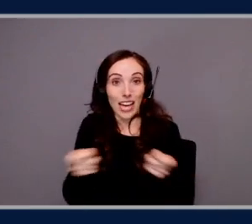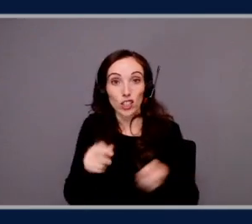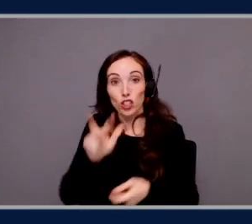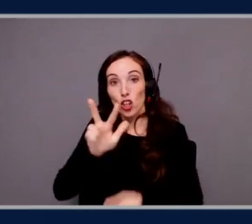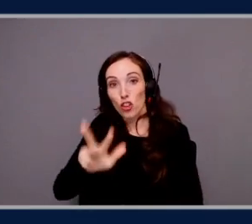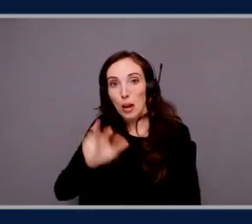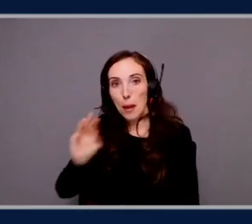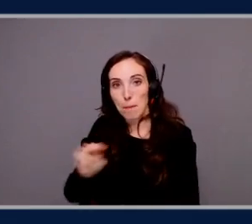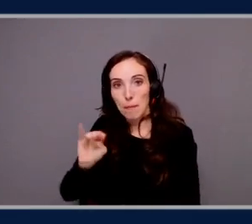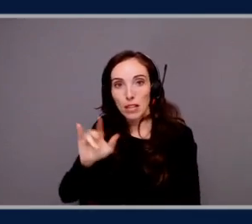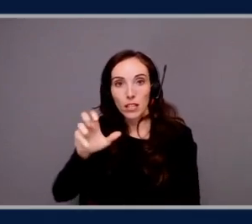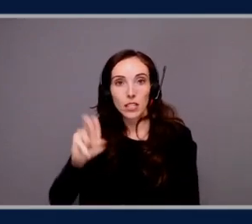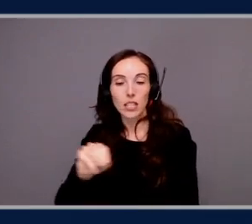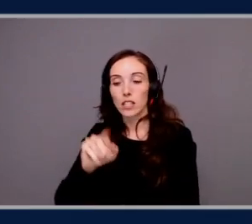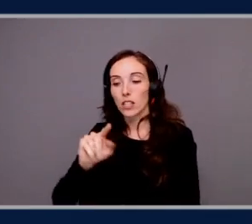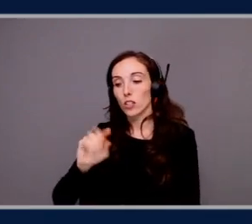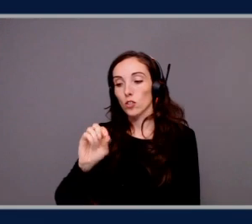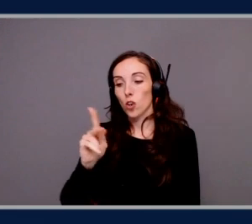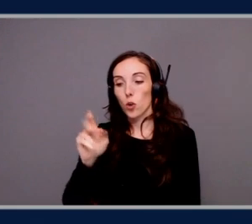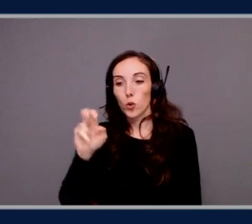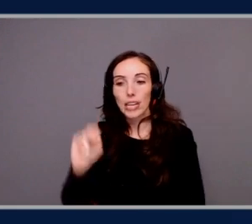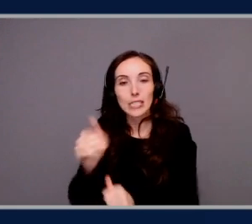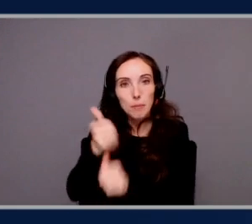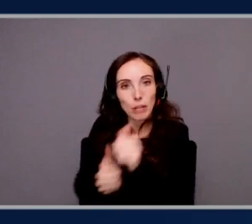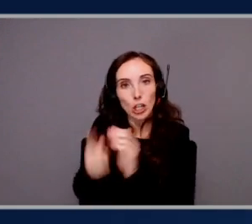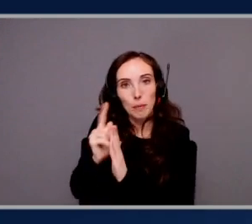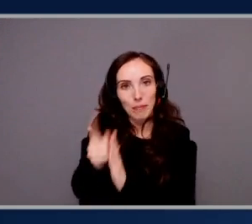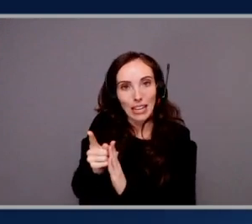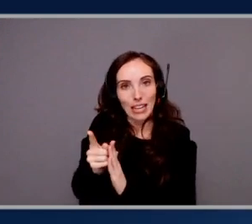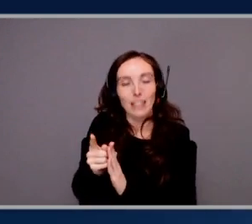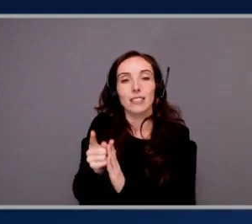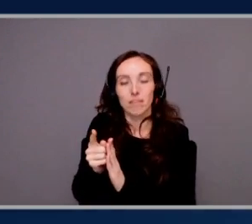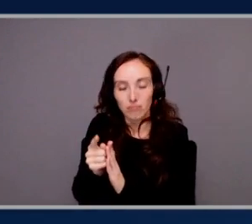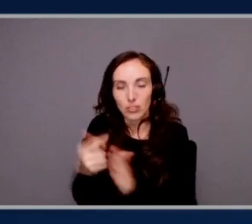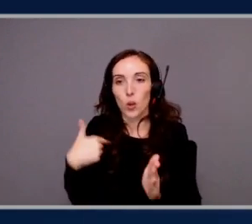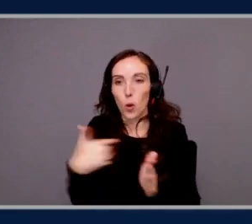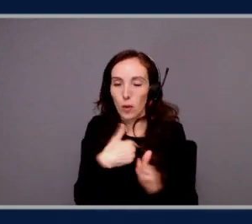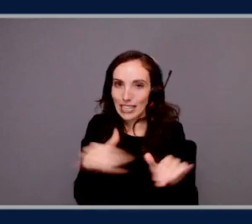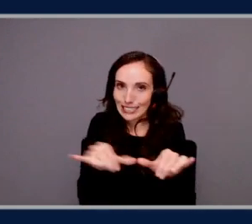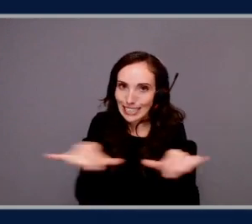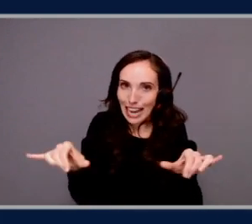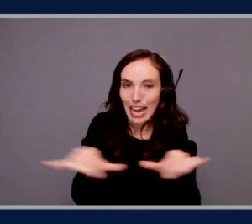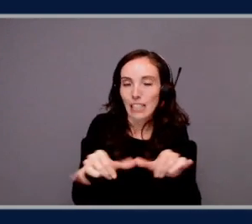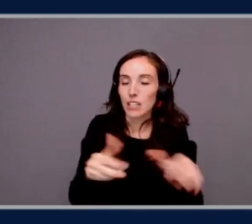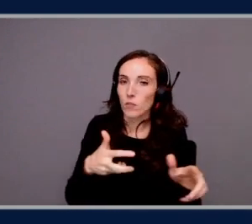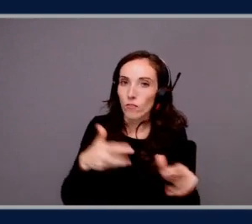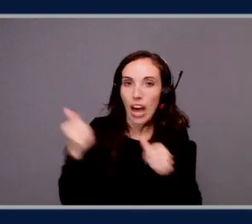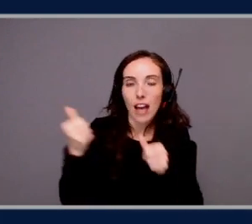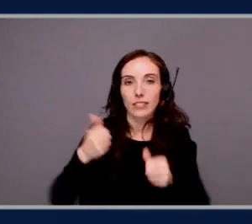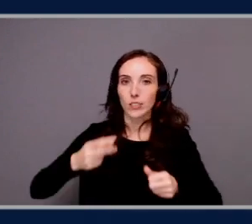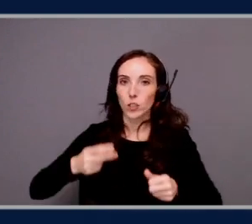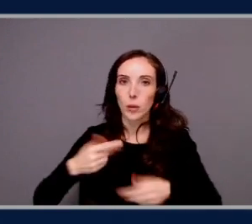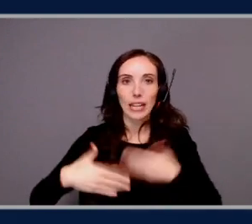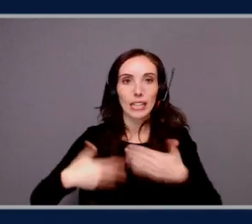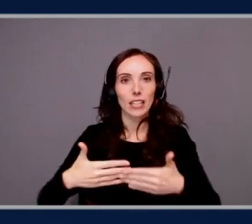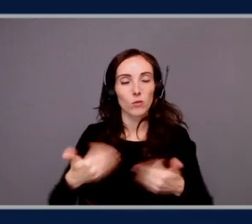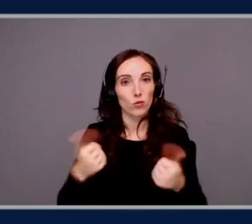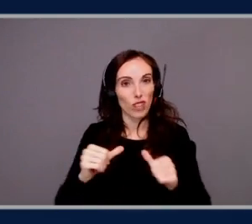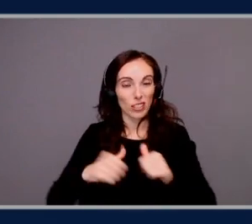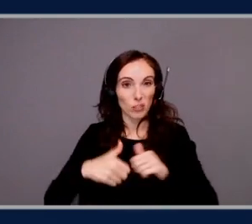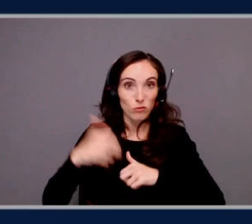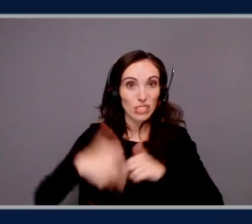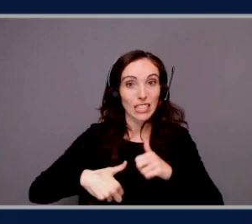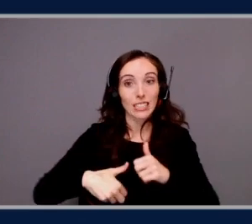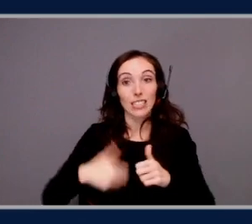tokens per minute. On Rufus. So we had to scale it so fast and so quickly. We wanted to be so resilient. We actually scaled it across